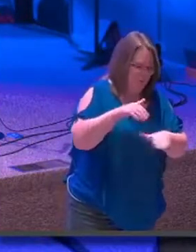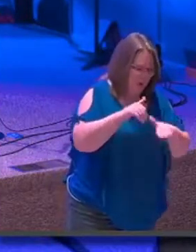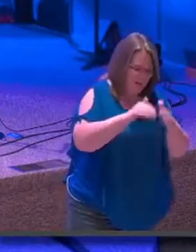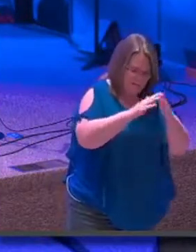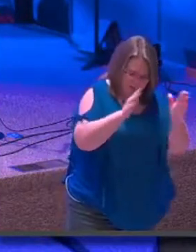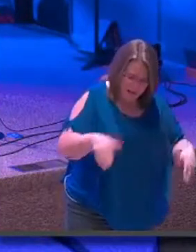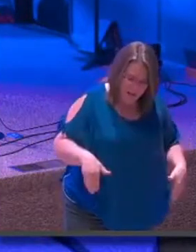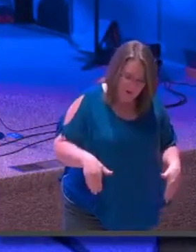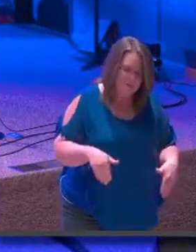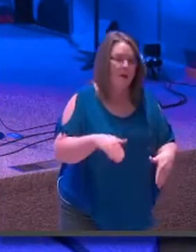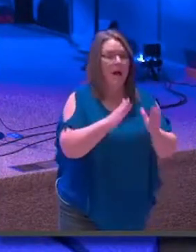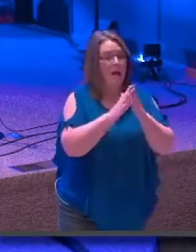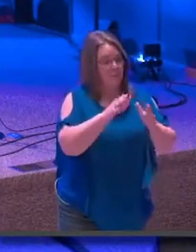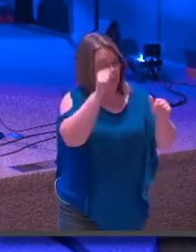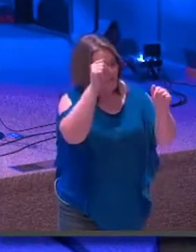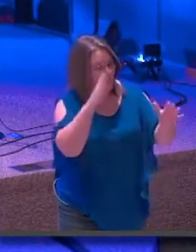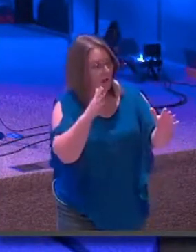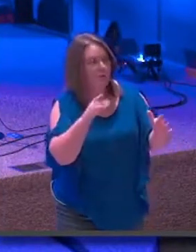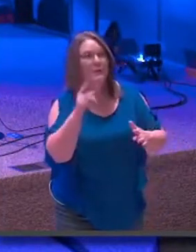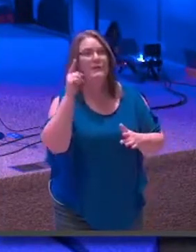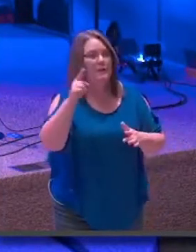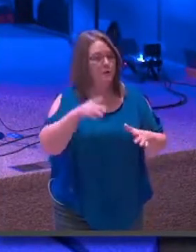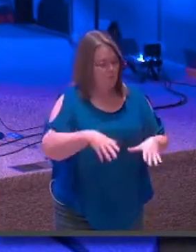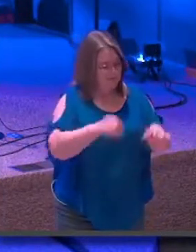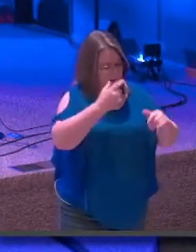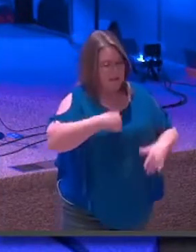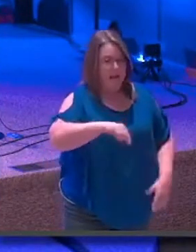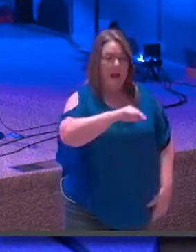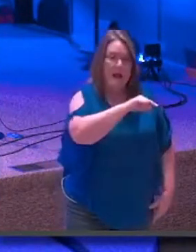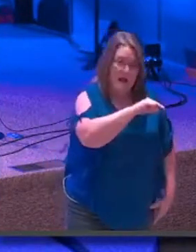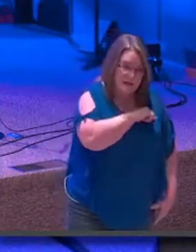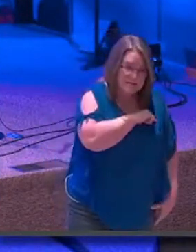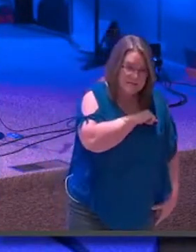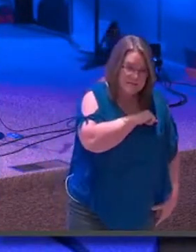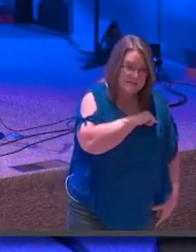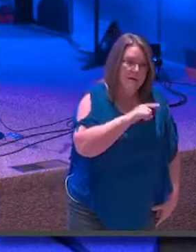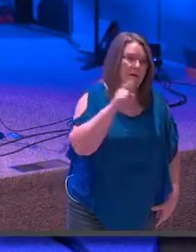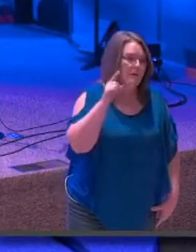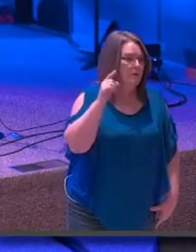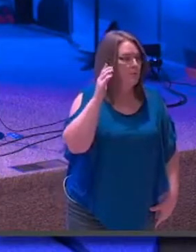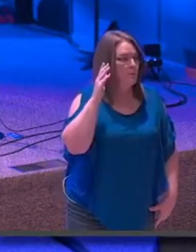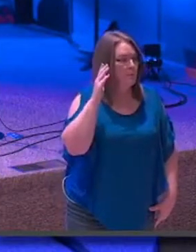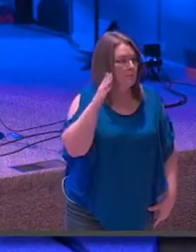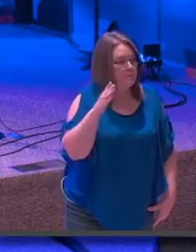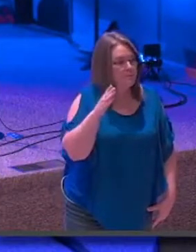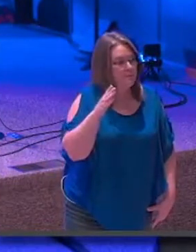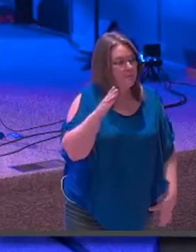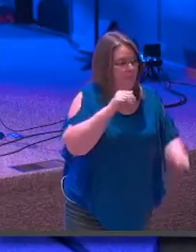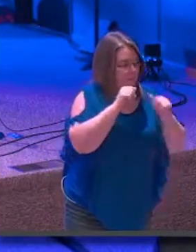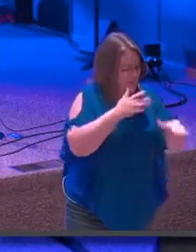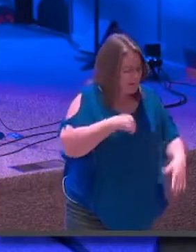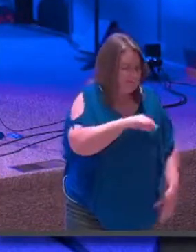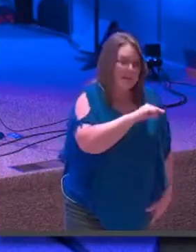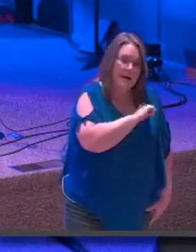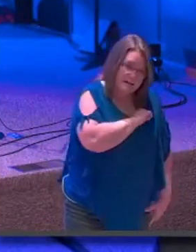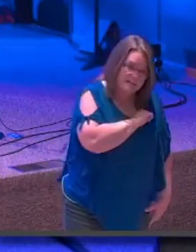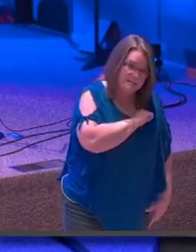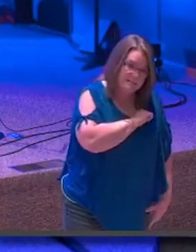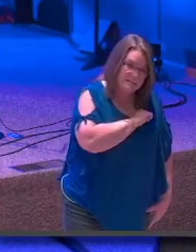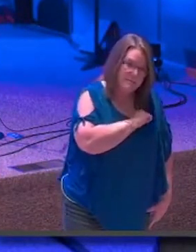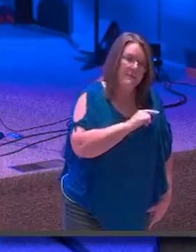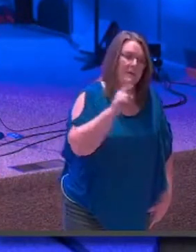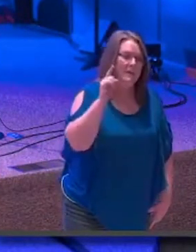pray, Father, that you take us, that you bless us, that you